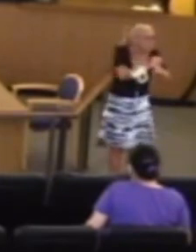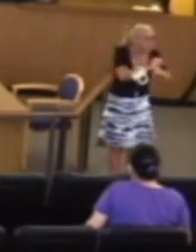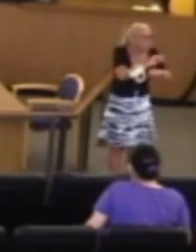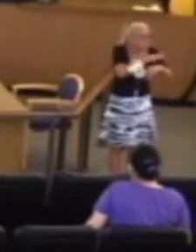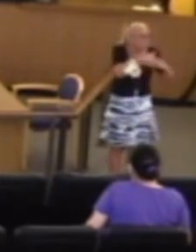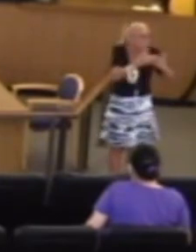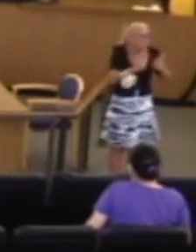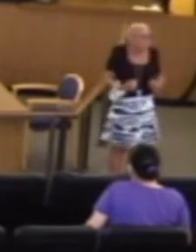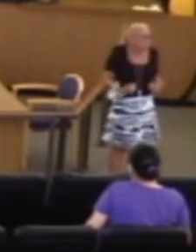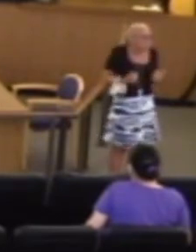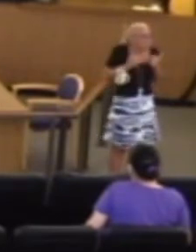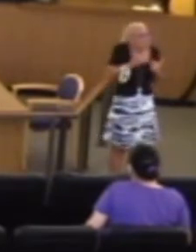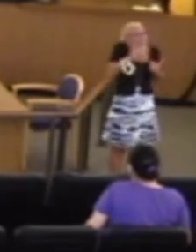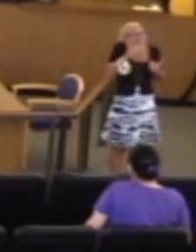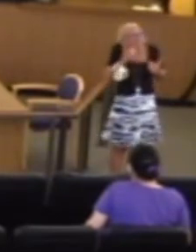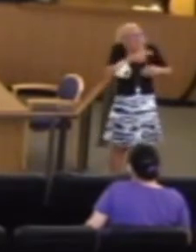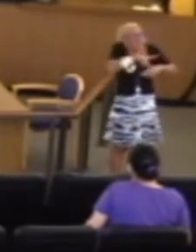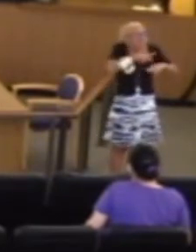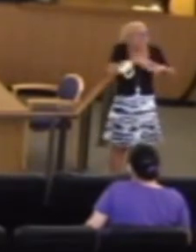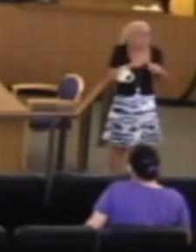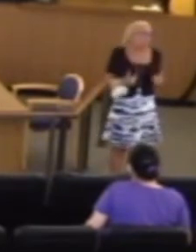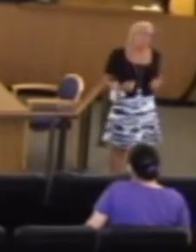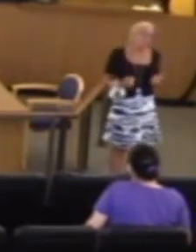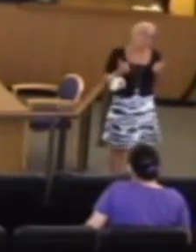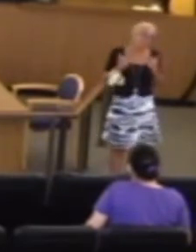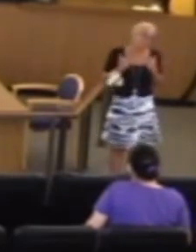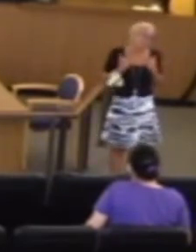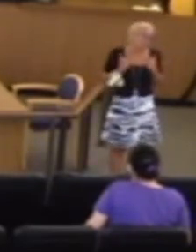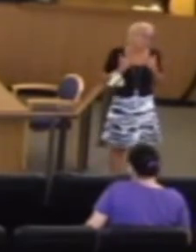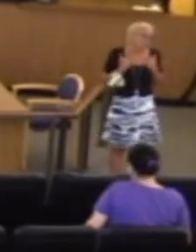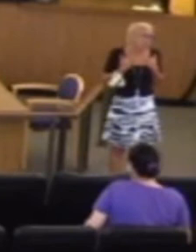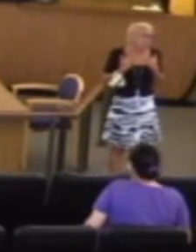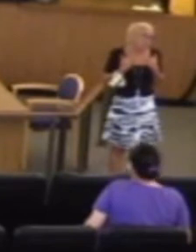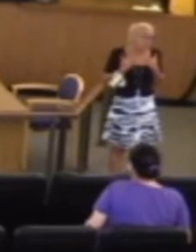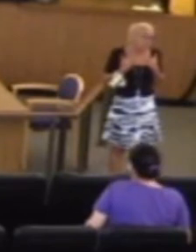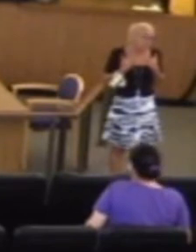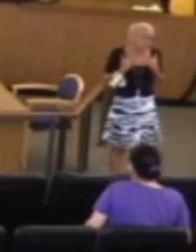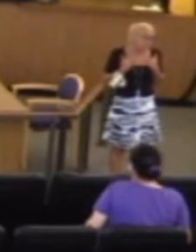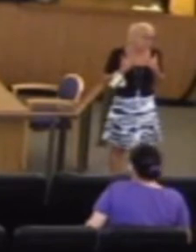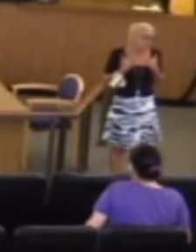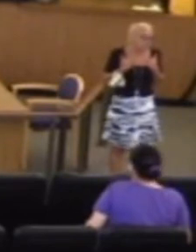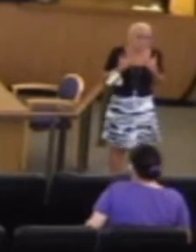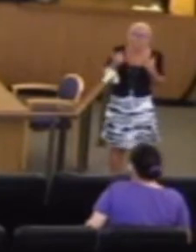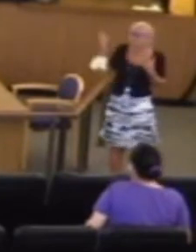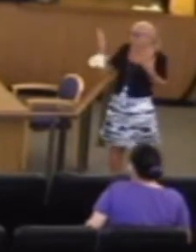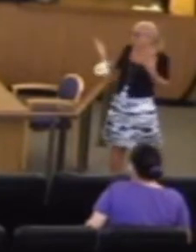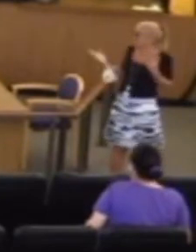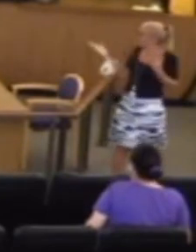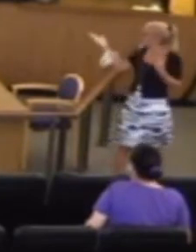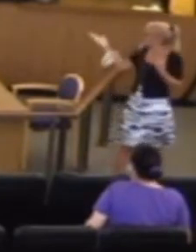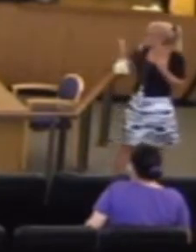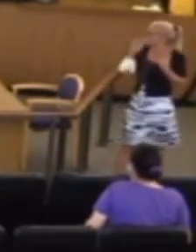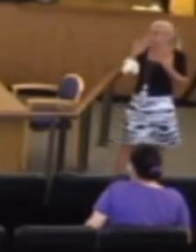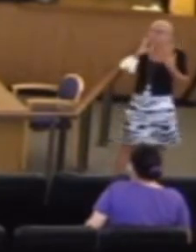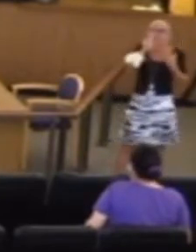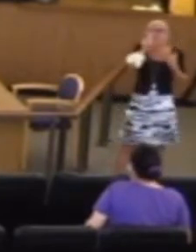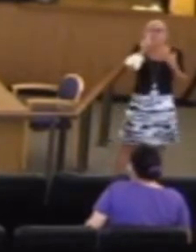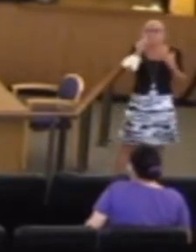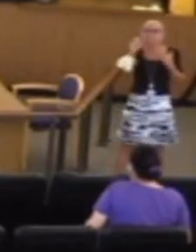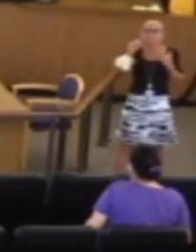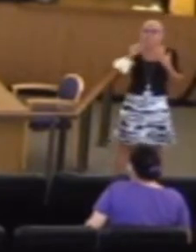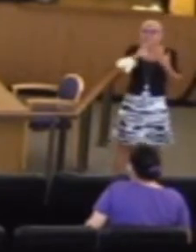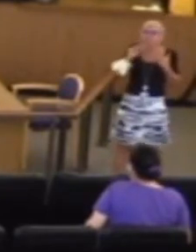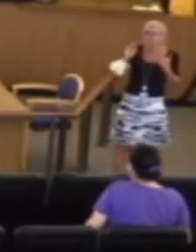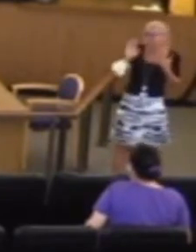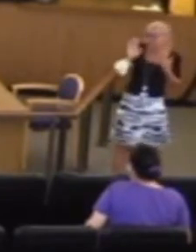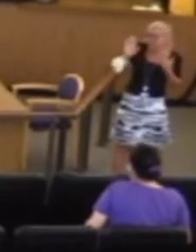can get back to a better, normal way of life. Councilman Carini. I just want to thank Don. Under his leadership, partnering with Northwell Health,